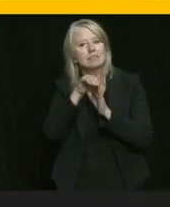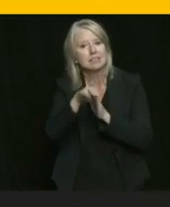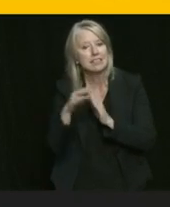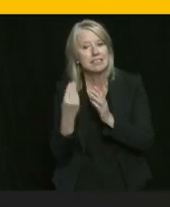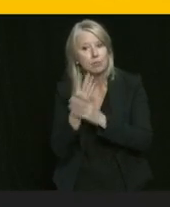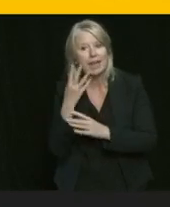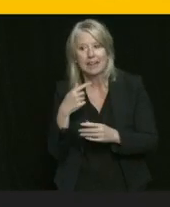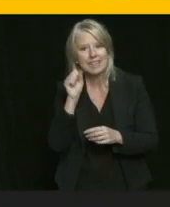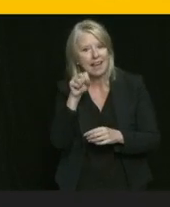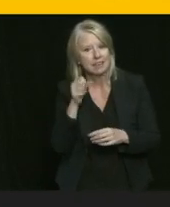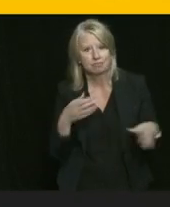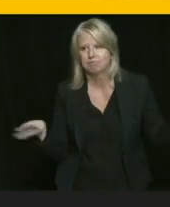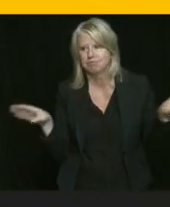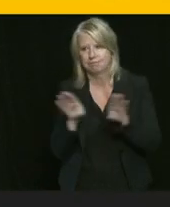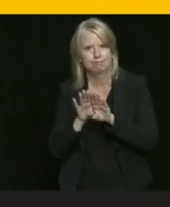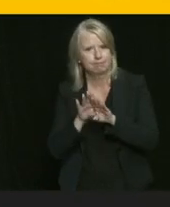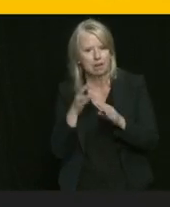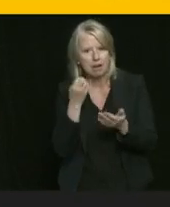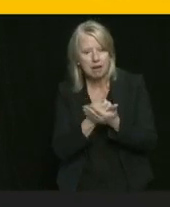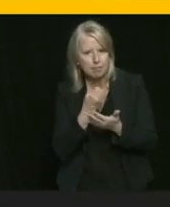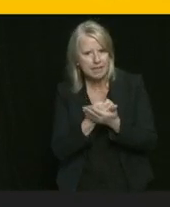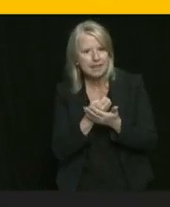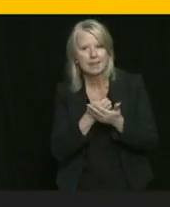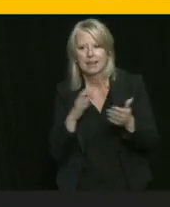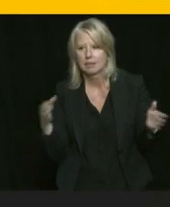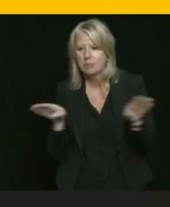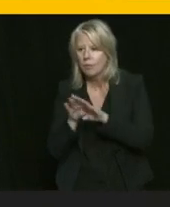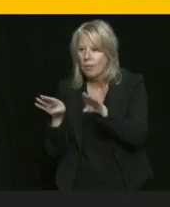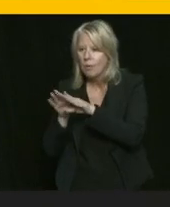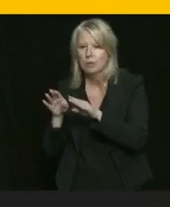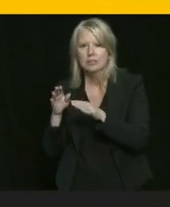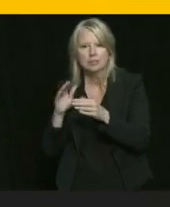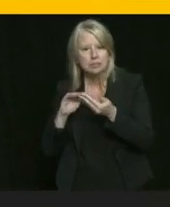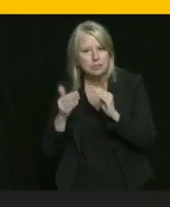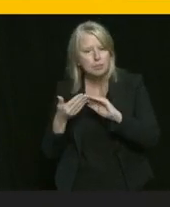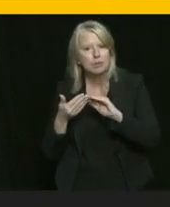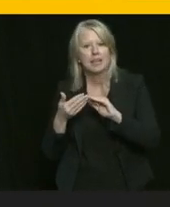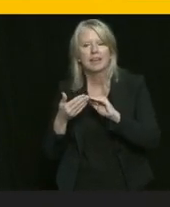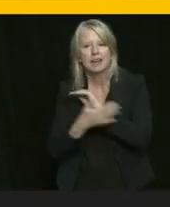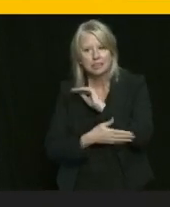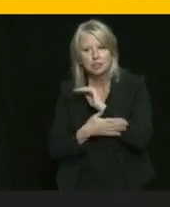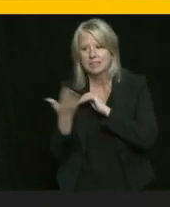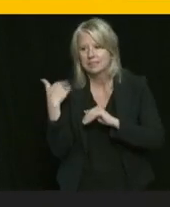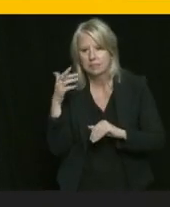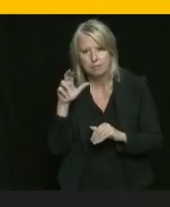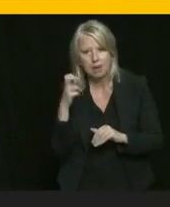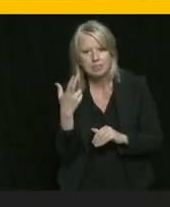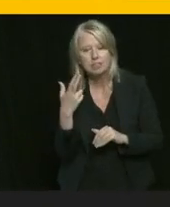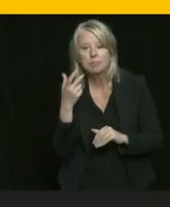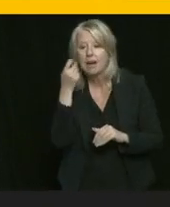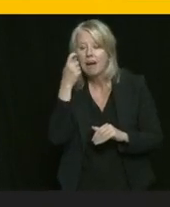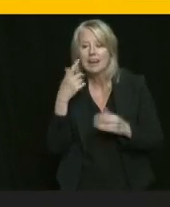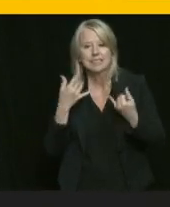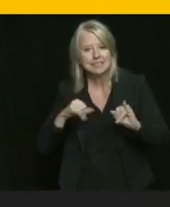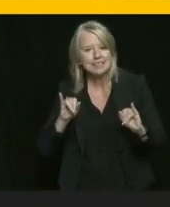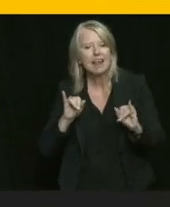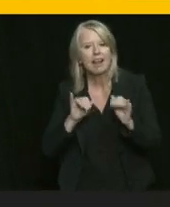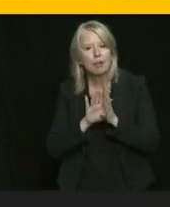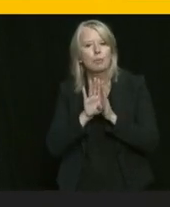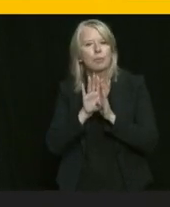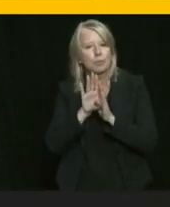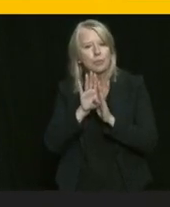down our economy and our communities and our country in March, and yet the curve continued for a